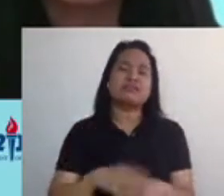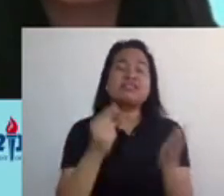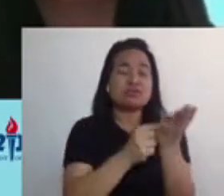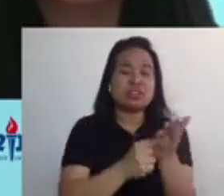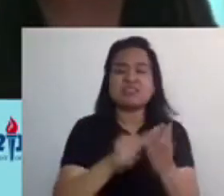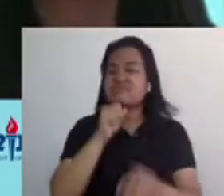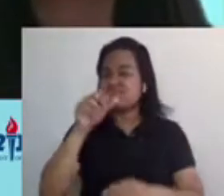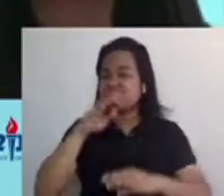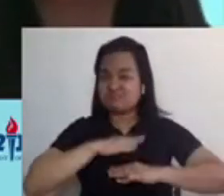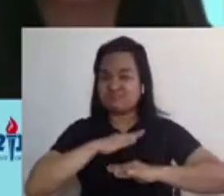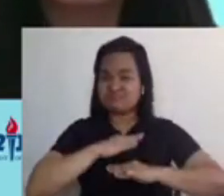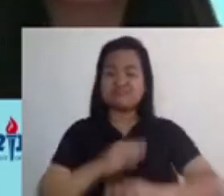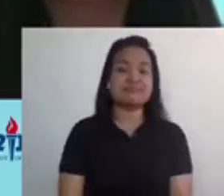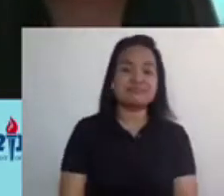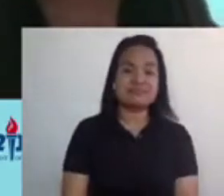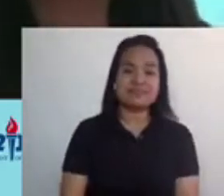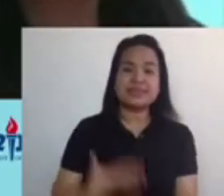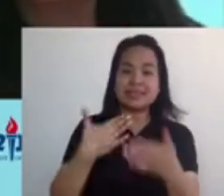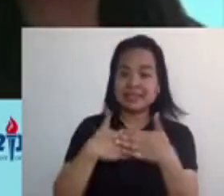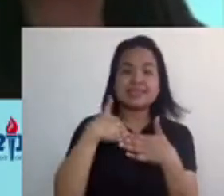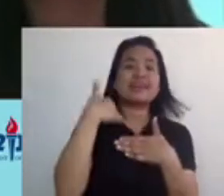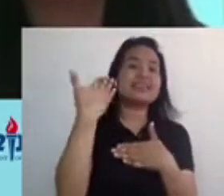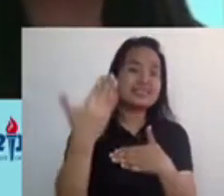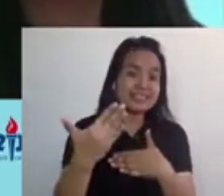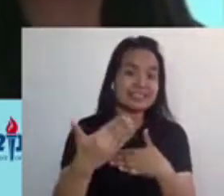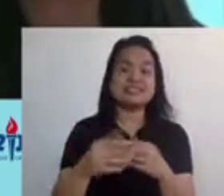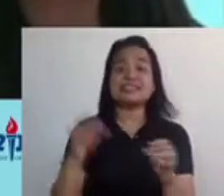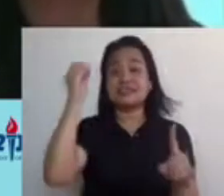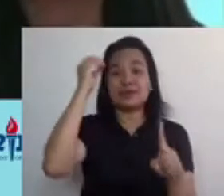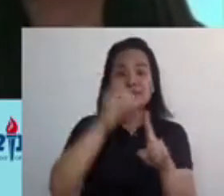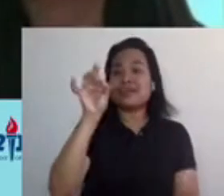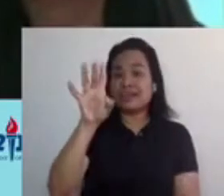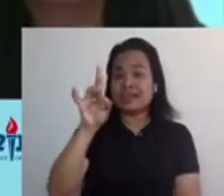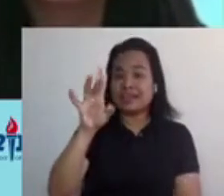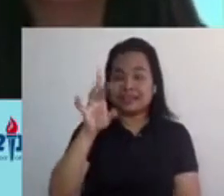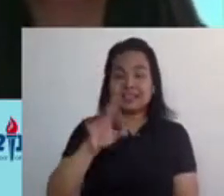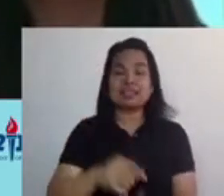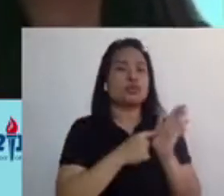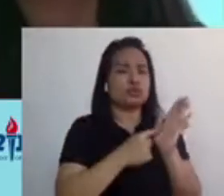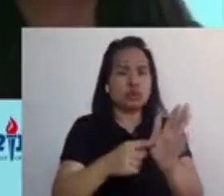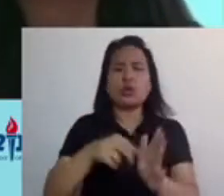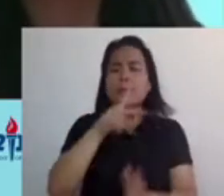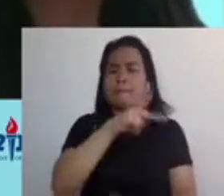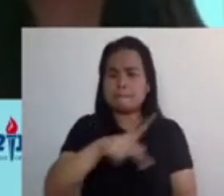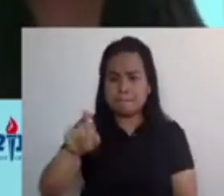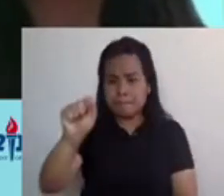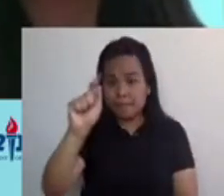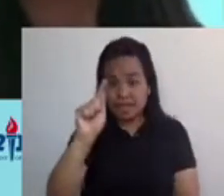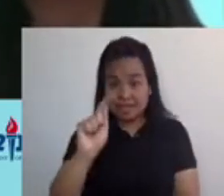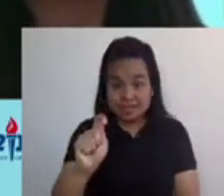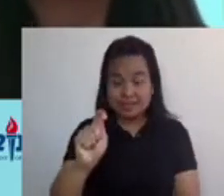Okay, next, the Objective 18 reflected on the Philippine Professional Standards for Teachers to plan